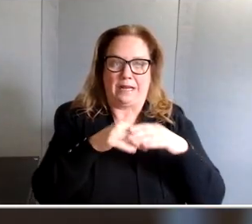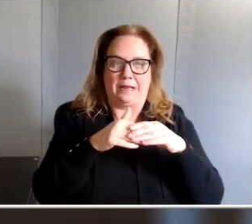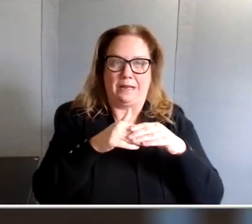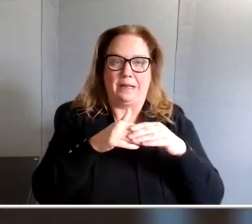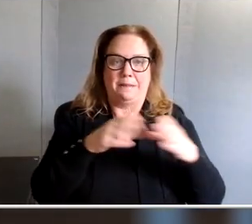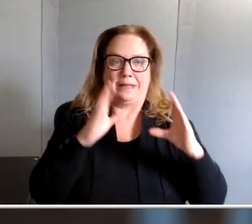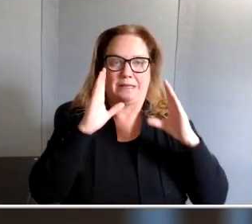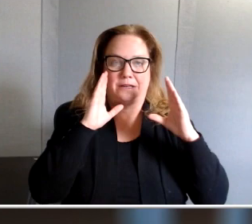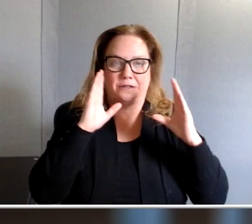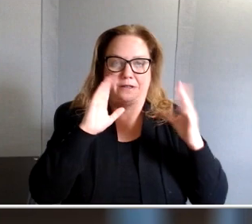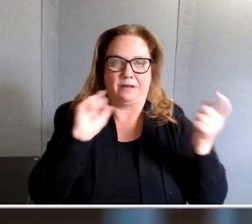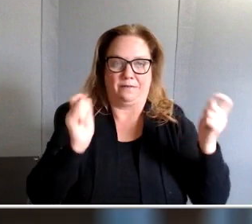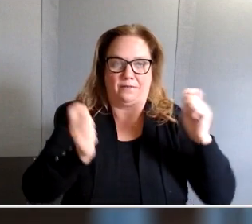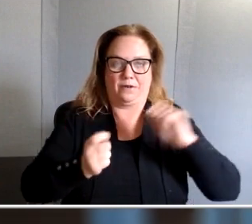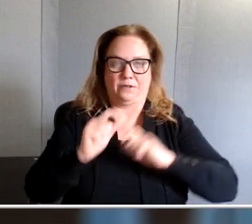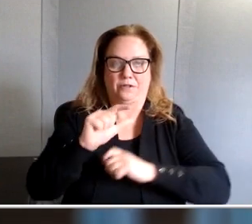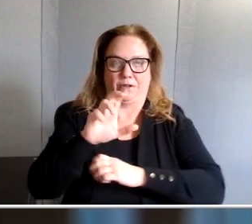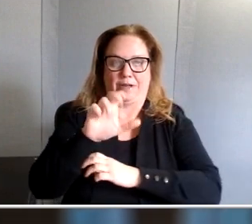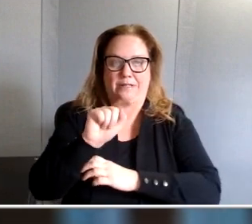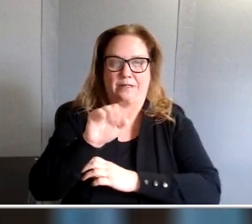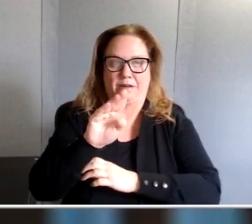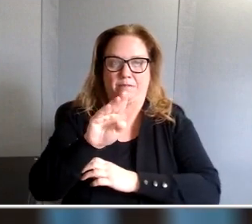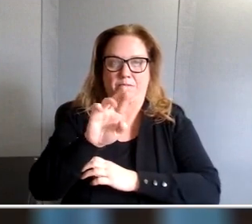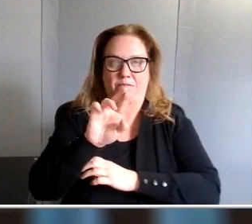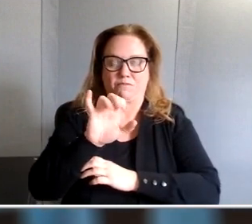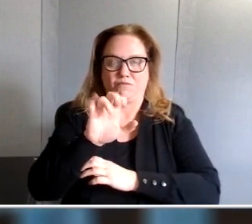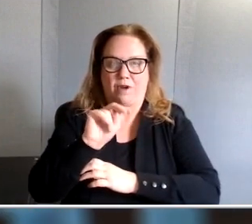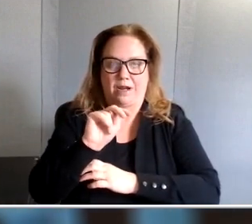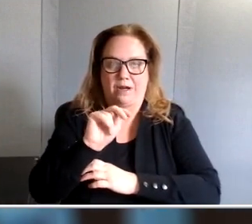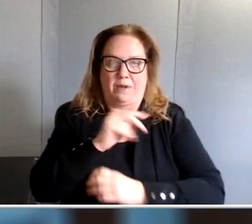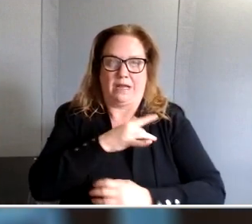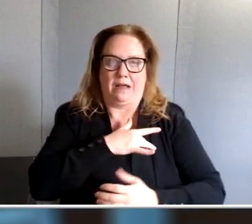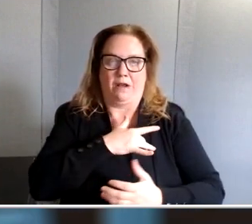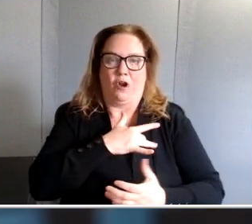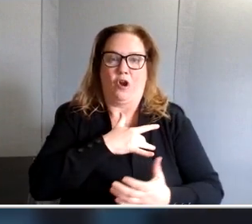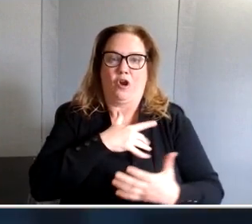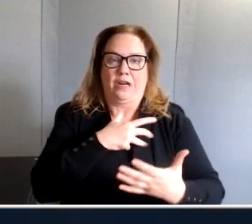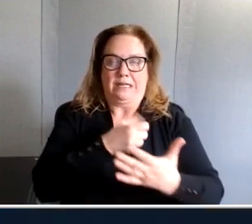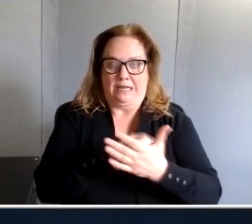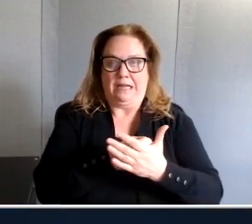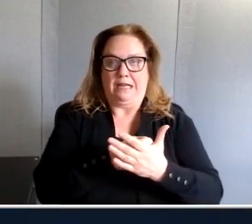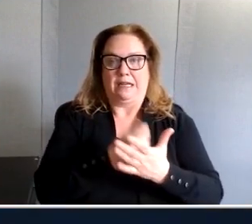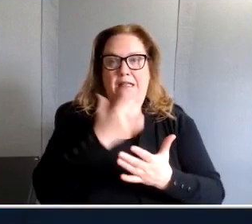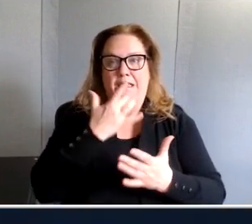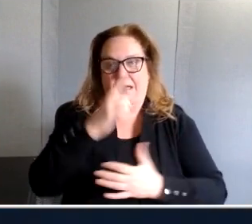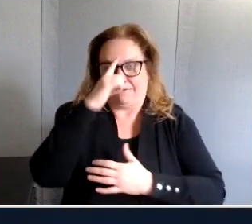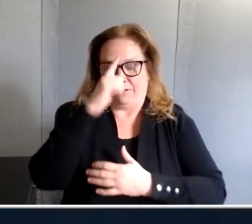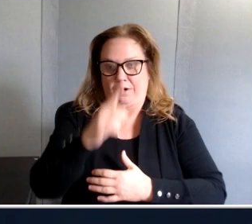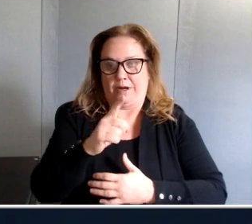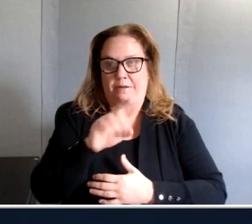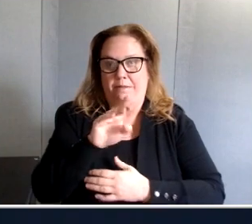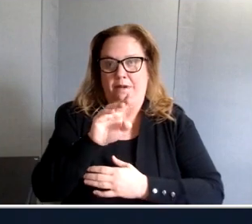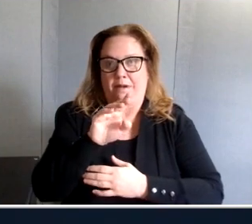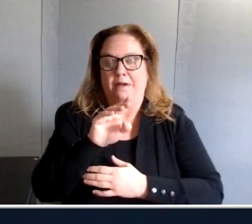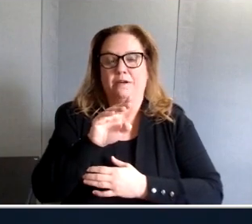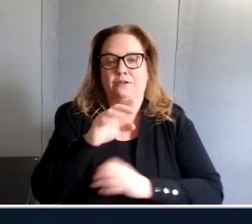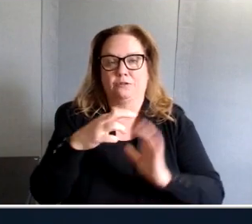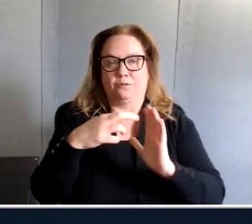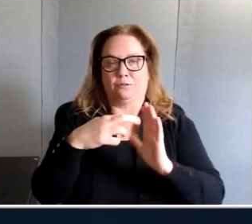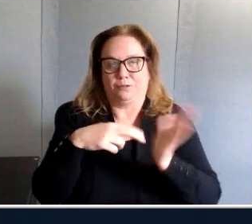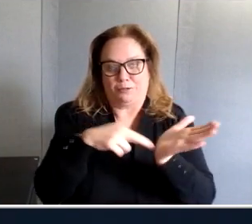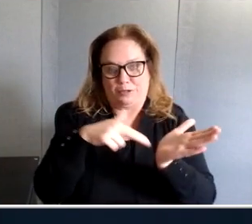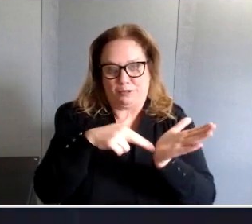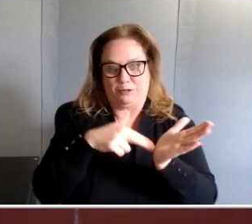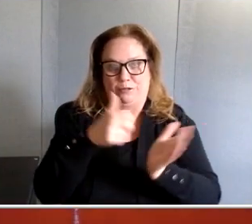to one guest, Brian Pitts, when he suffered a heart attack. Lucky for him, the bride happened to be a registered nurse who